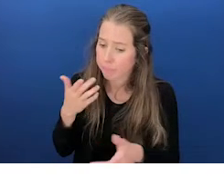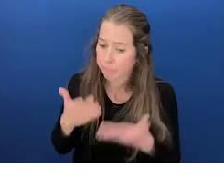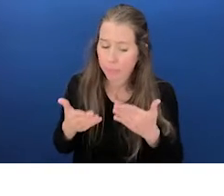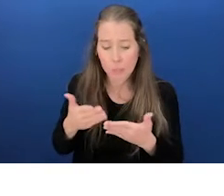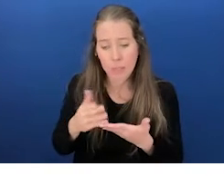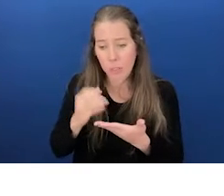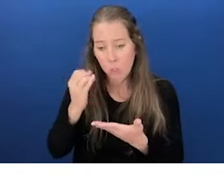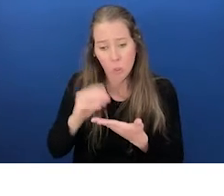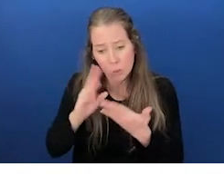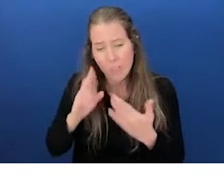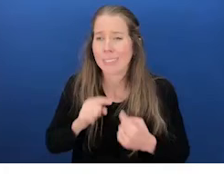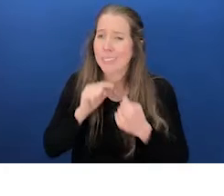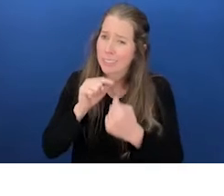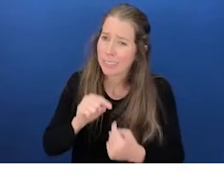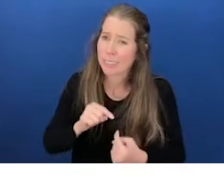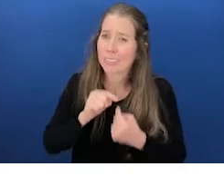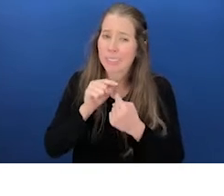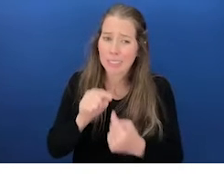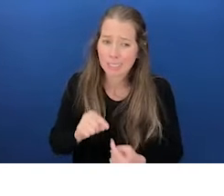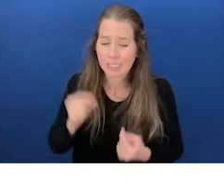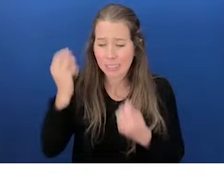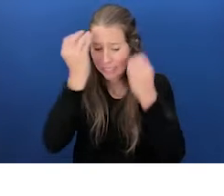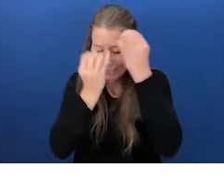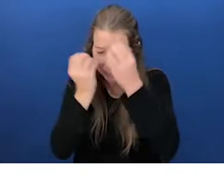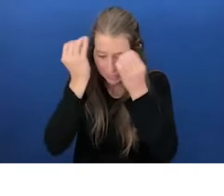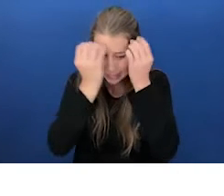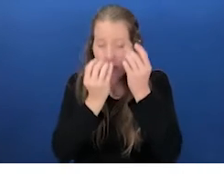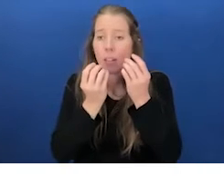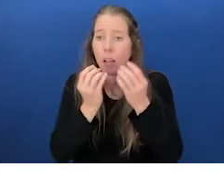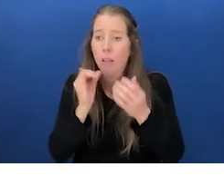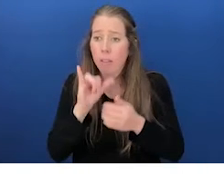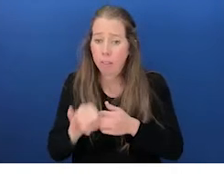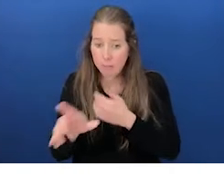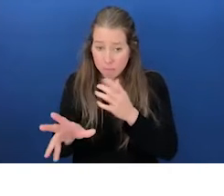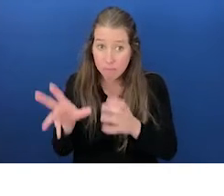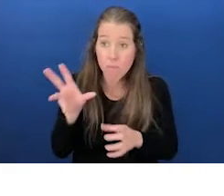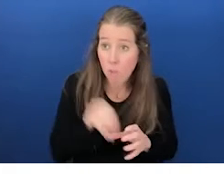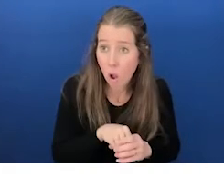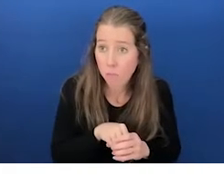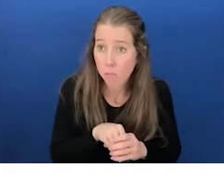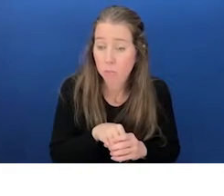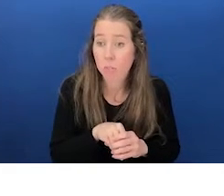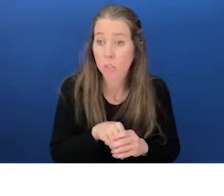edge, and the intervention that they are provided, the fact that somebody